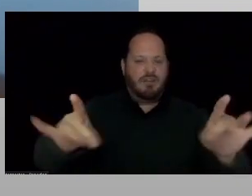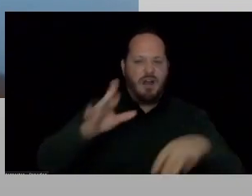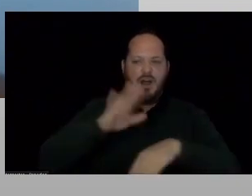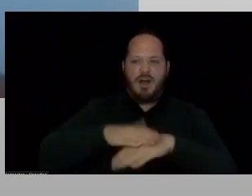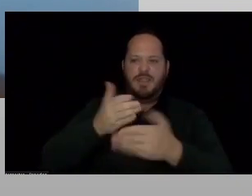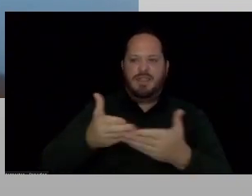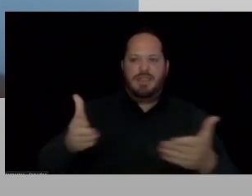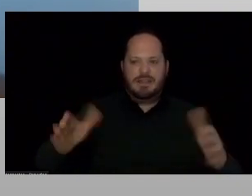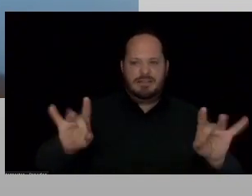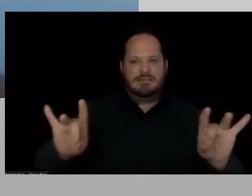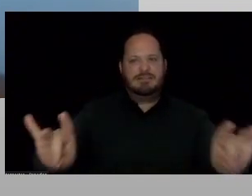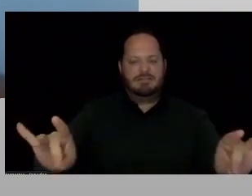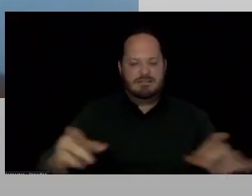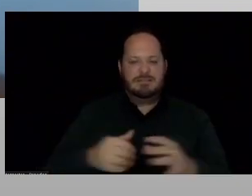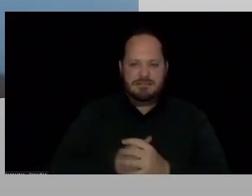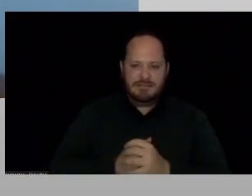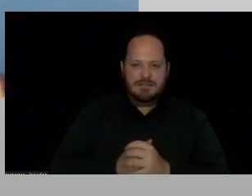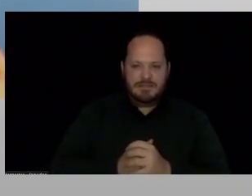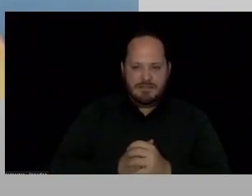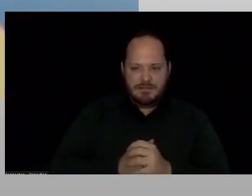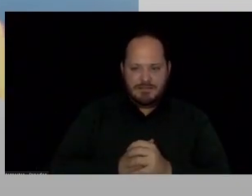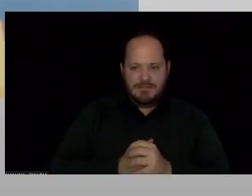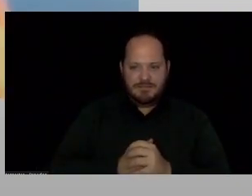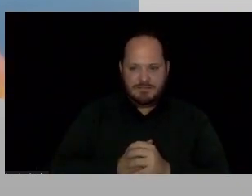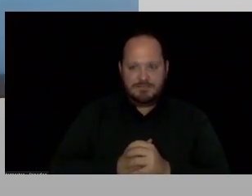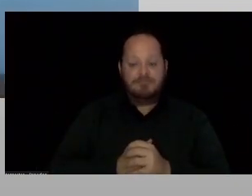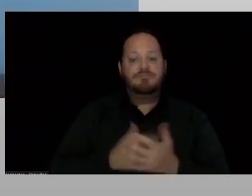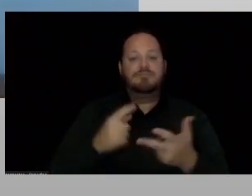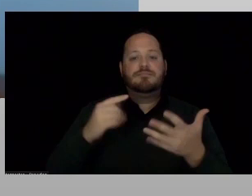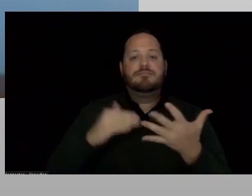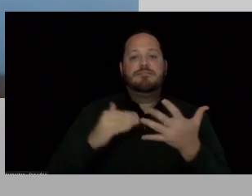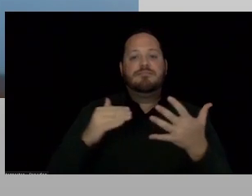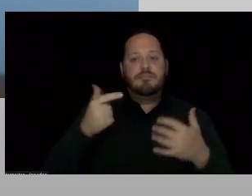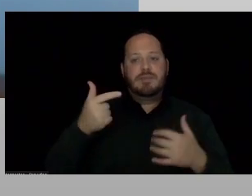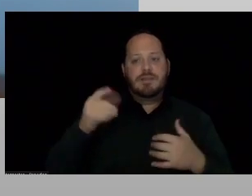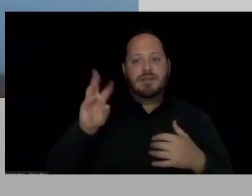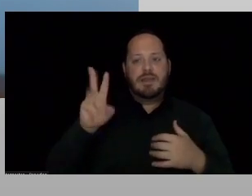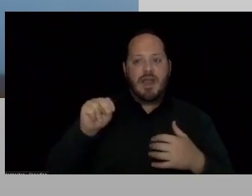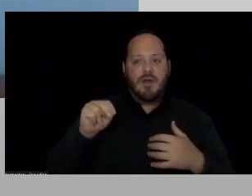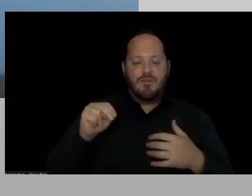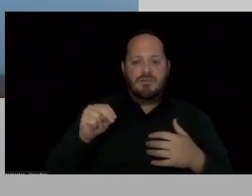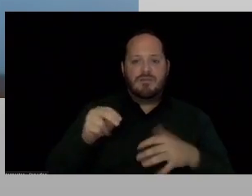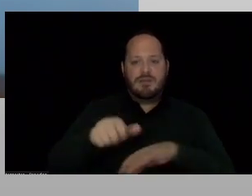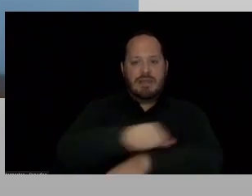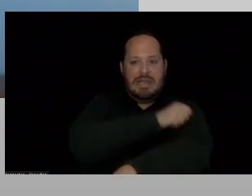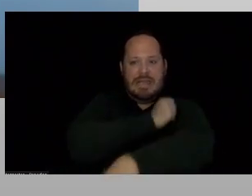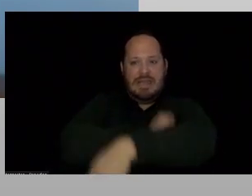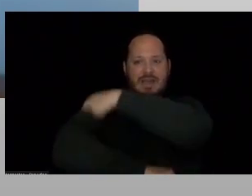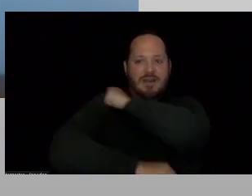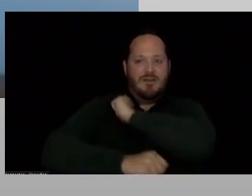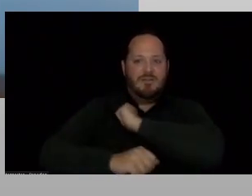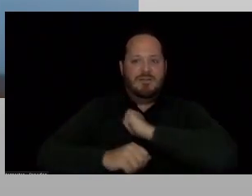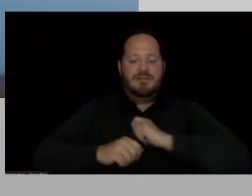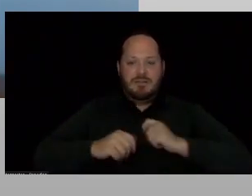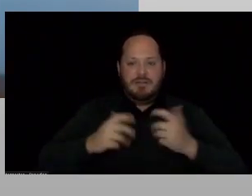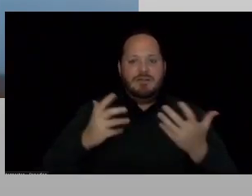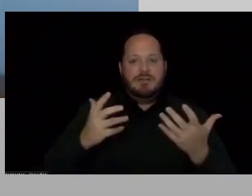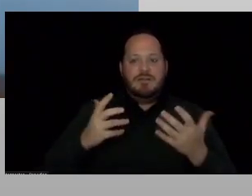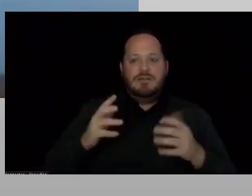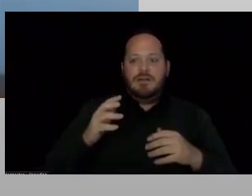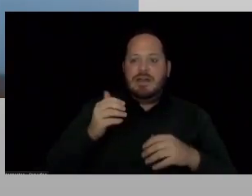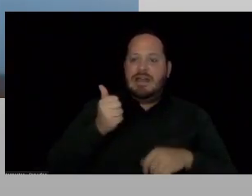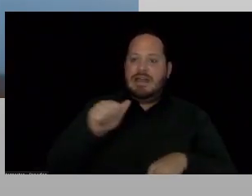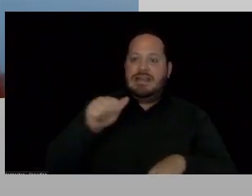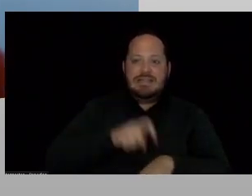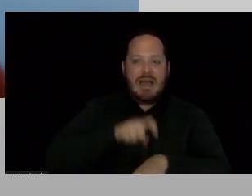Gowns. When would you wear a gown? If you have contact with bodily fluids or blood, nothing replaces the real deal, but you can